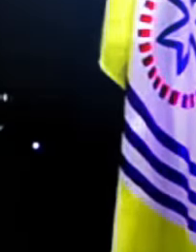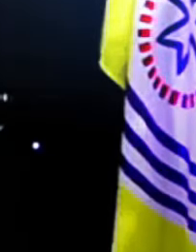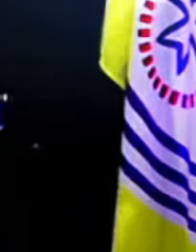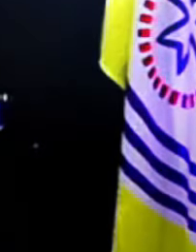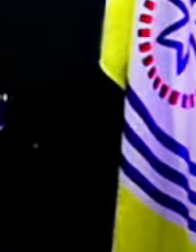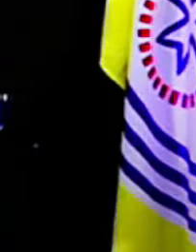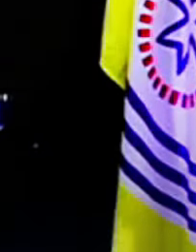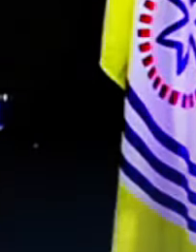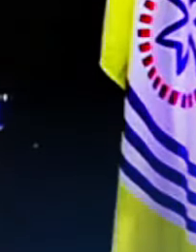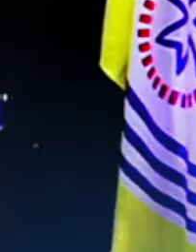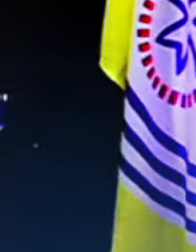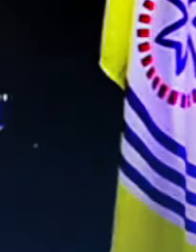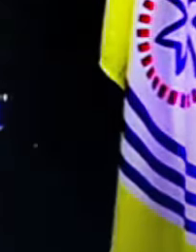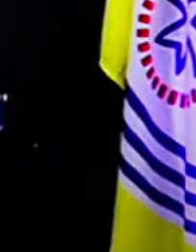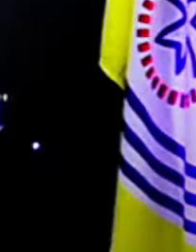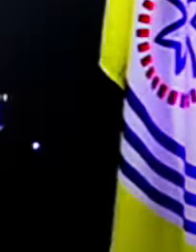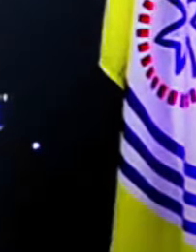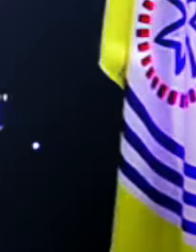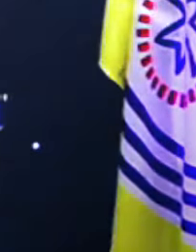priest Aaron.